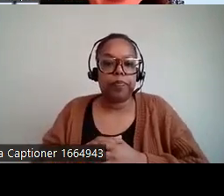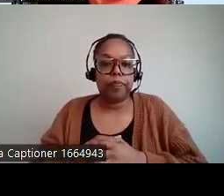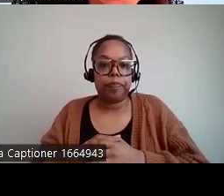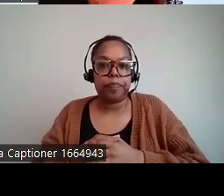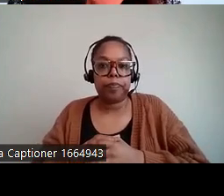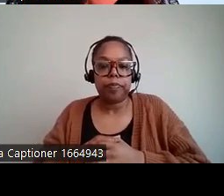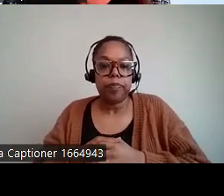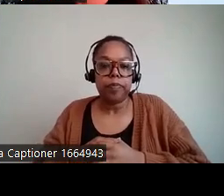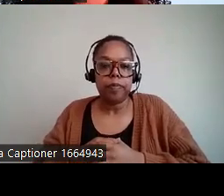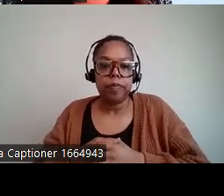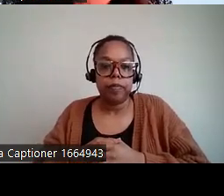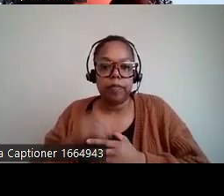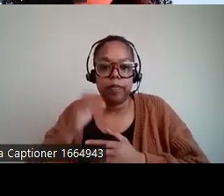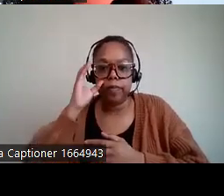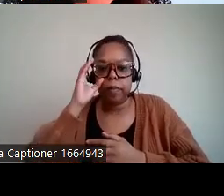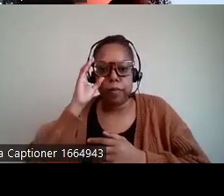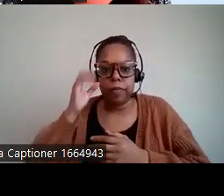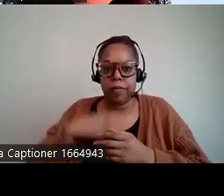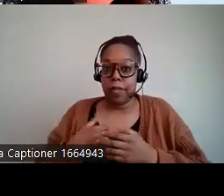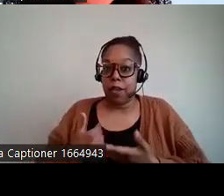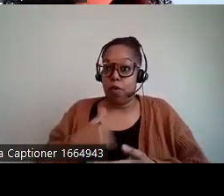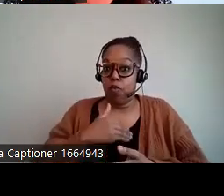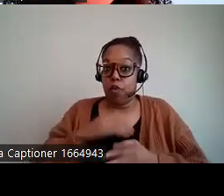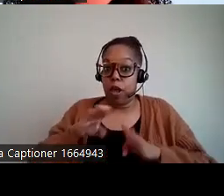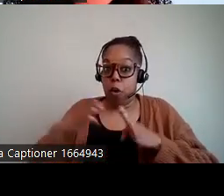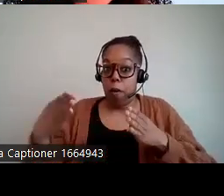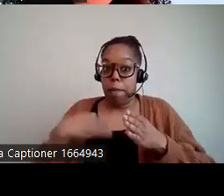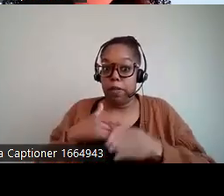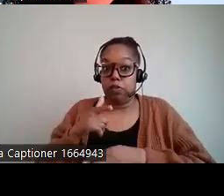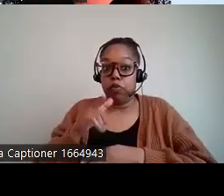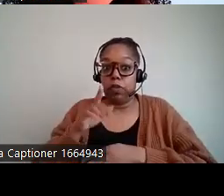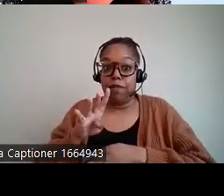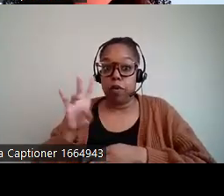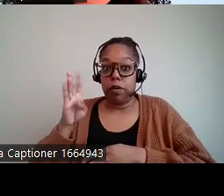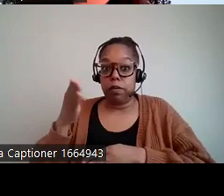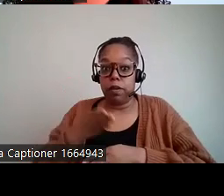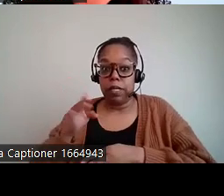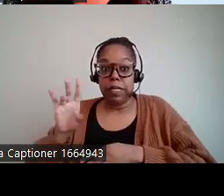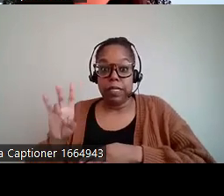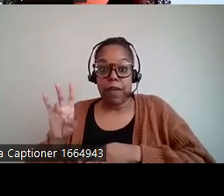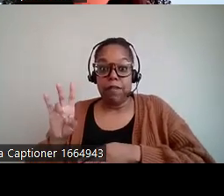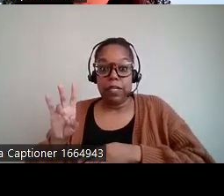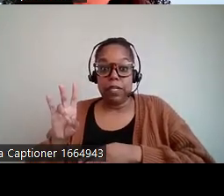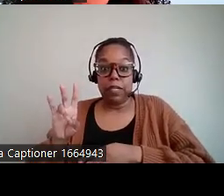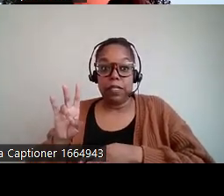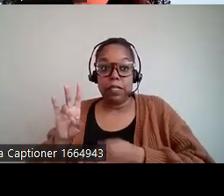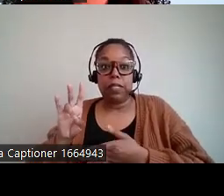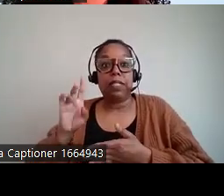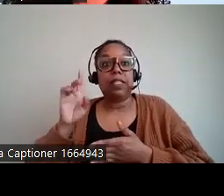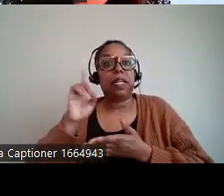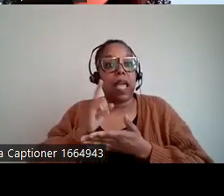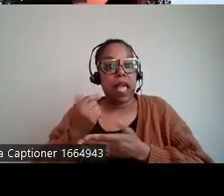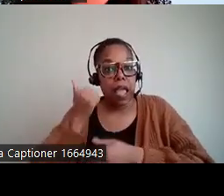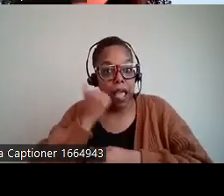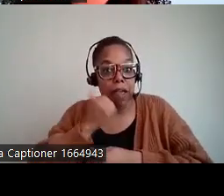Let's see, we are open 24/7, 7 days a week, 365 days a year. There's always someone there to answer